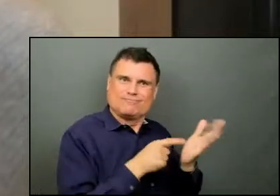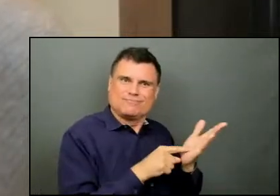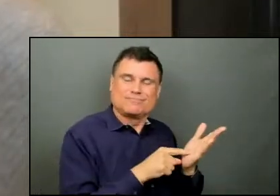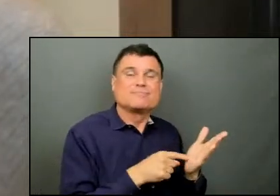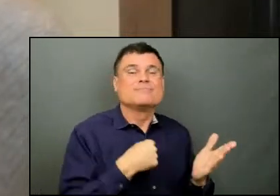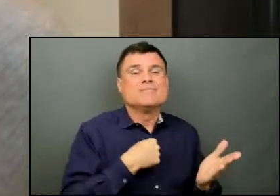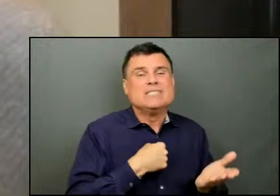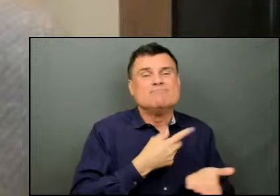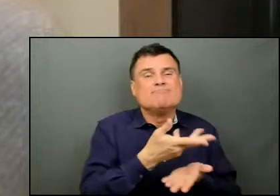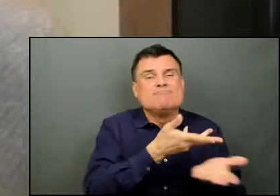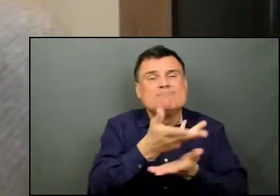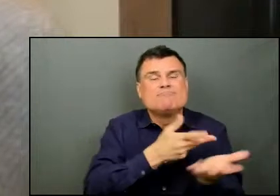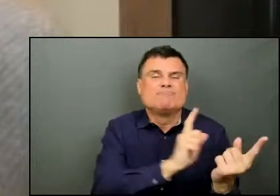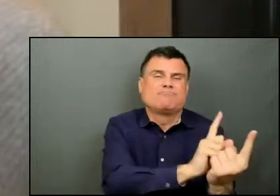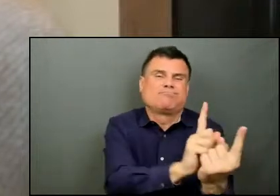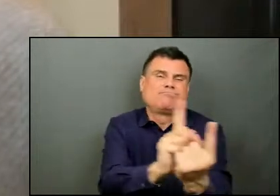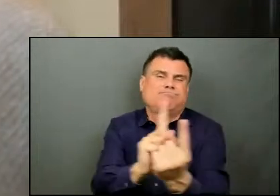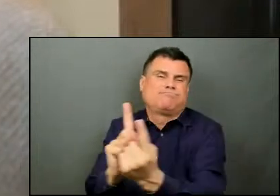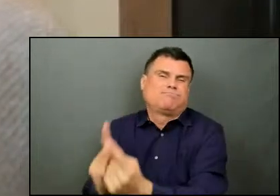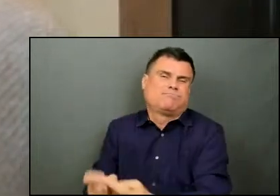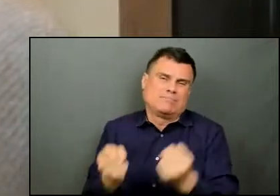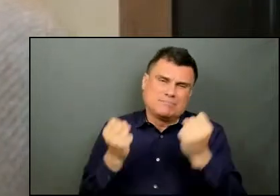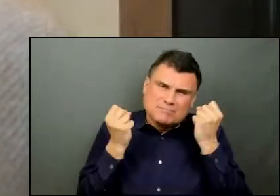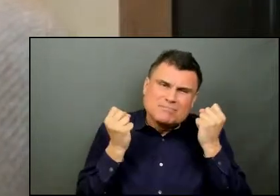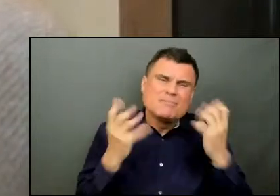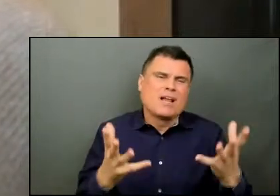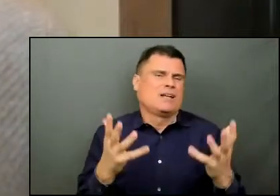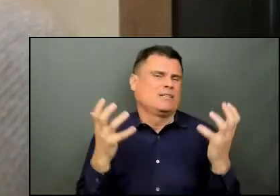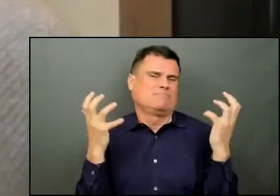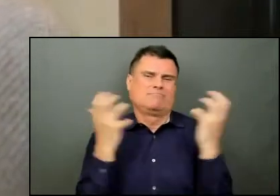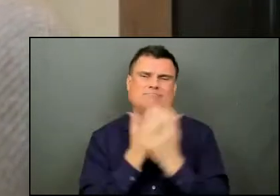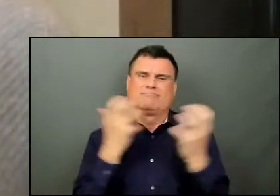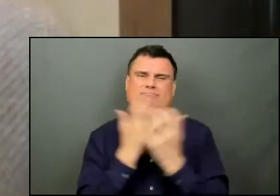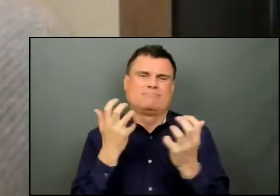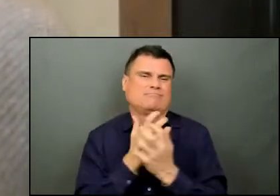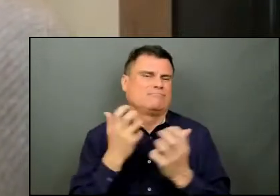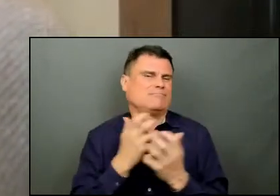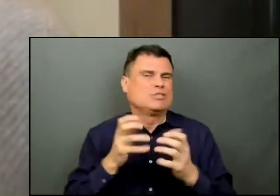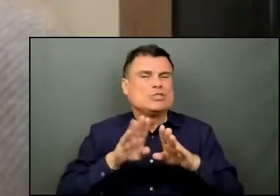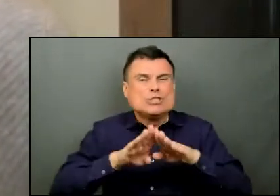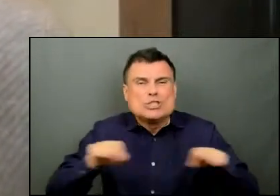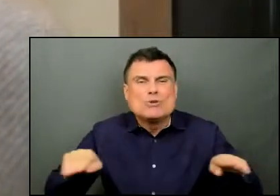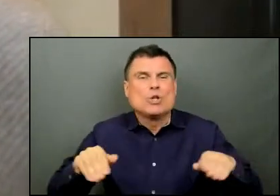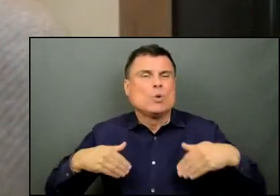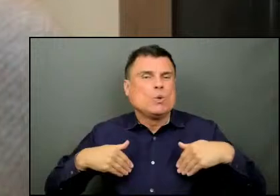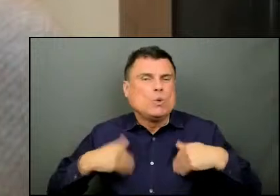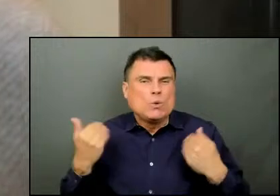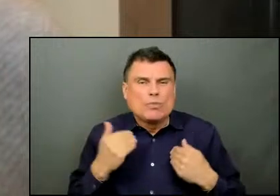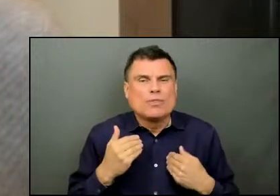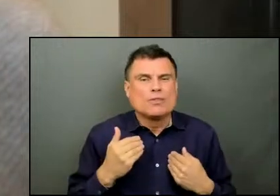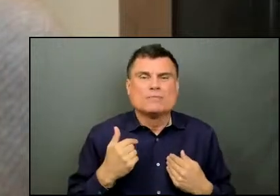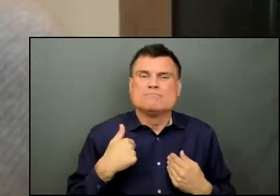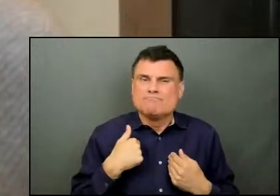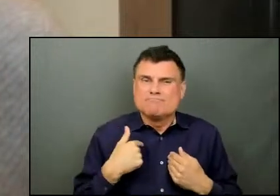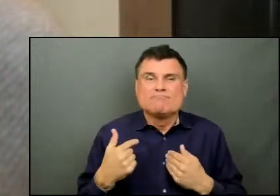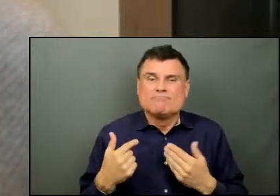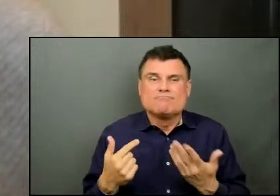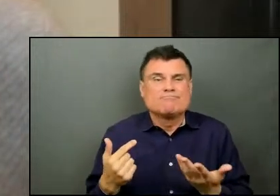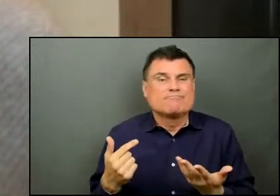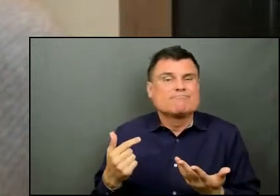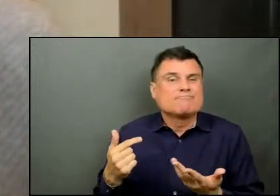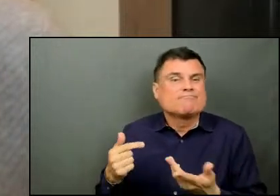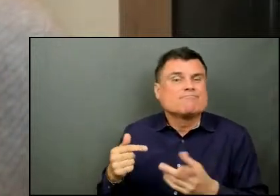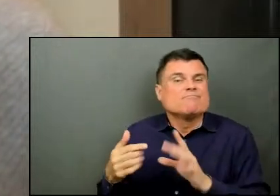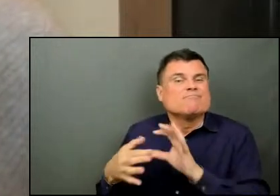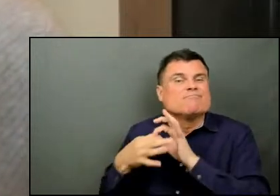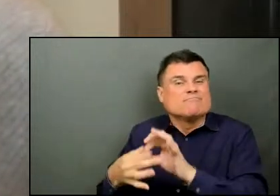amazing, amazing kids here in this town, and over the last 6 years that I've worked at the studio, I have made some awesome connections with them. And our world